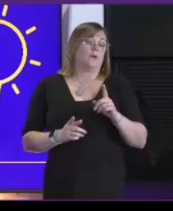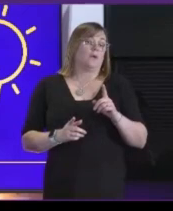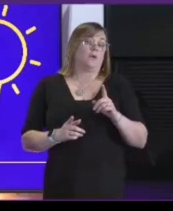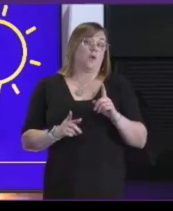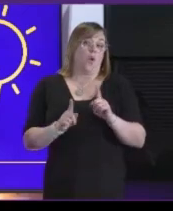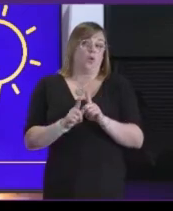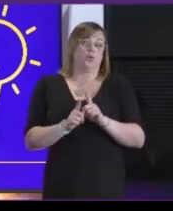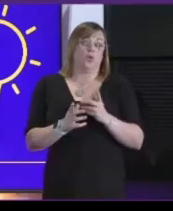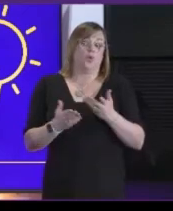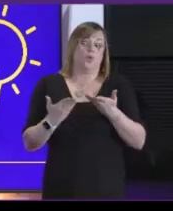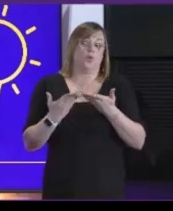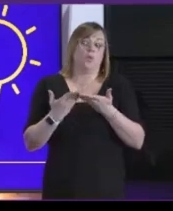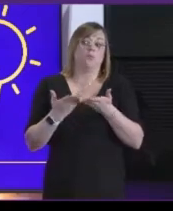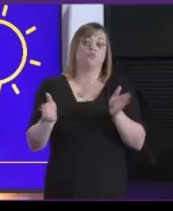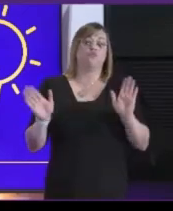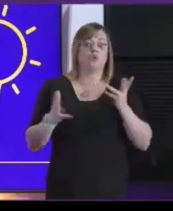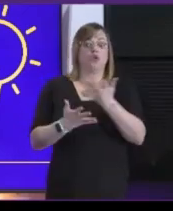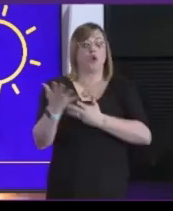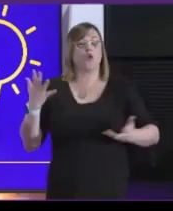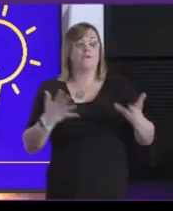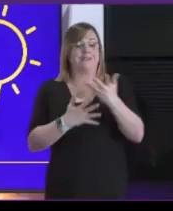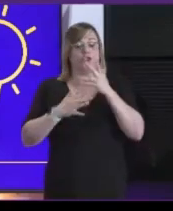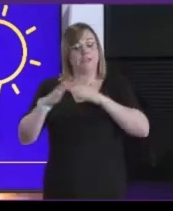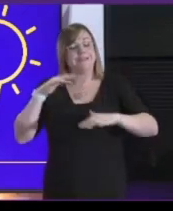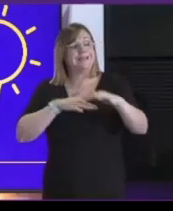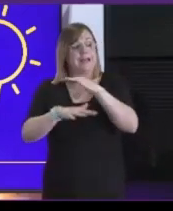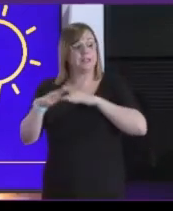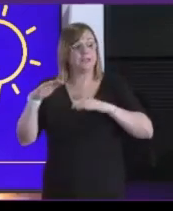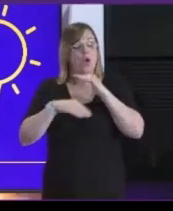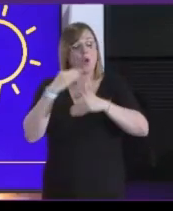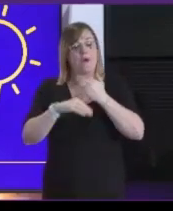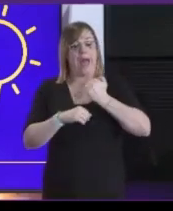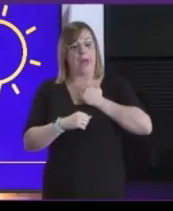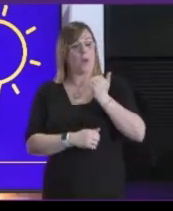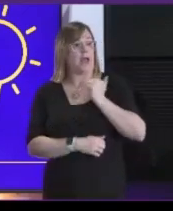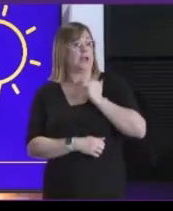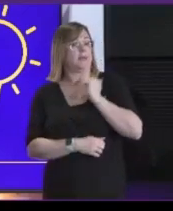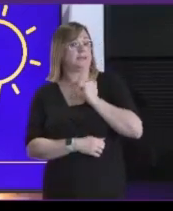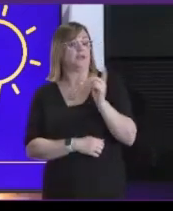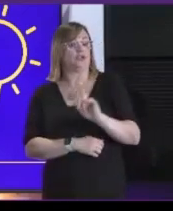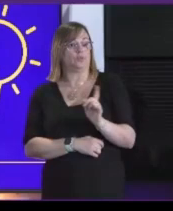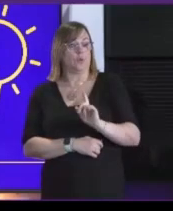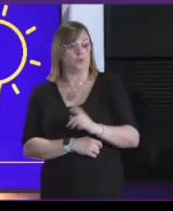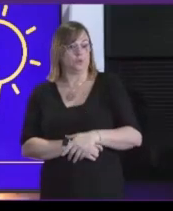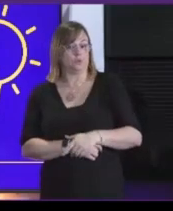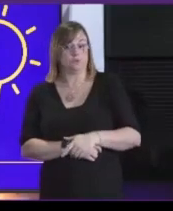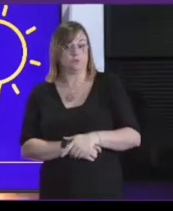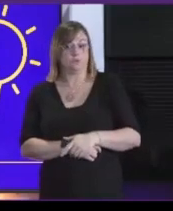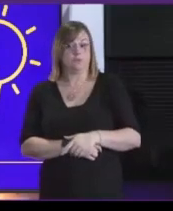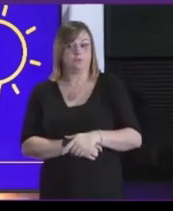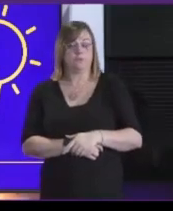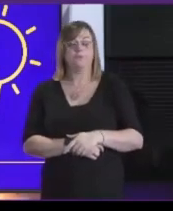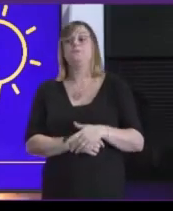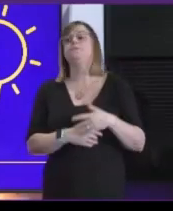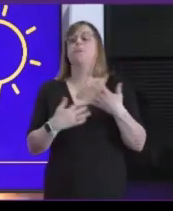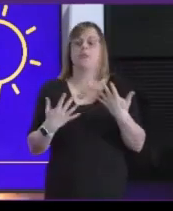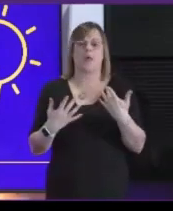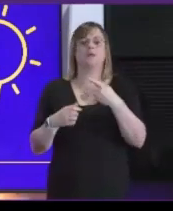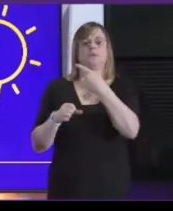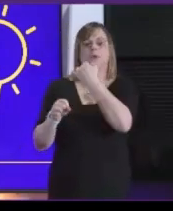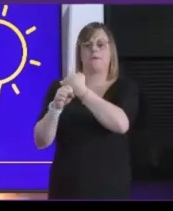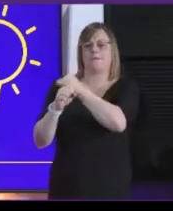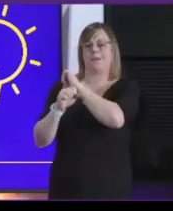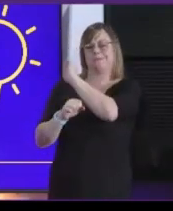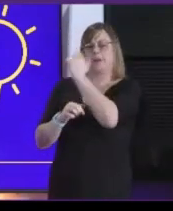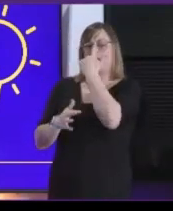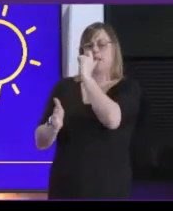the broader conversation societally about what our expectations are societally, and that's a piece that government